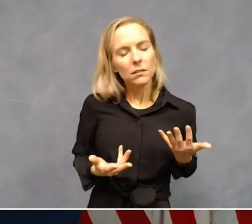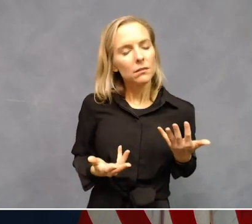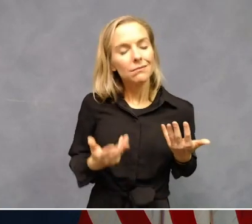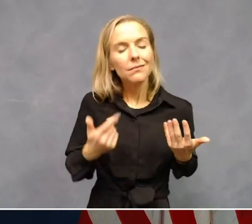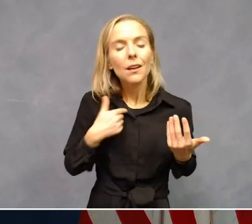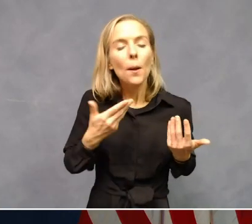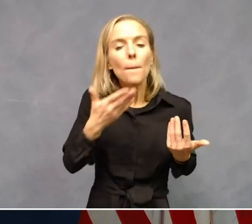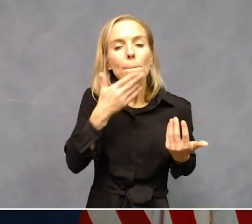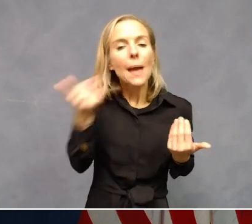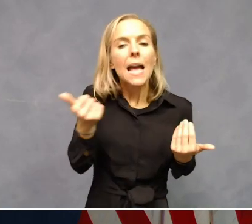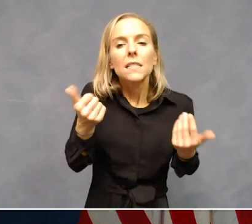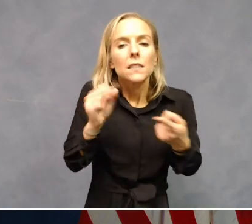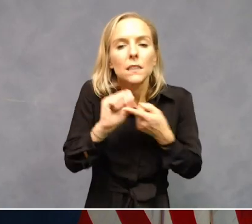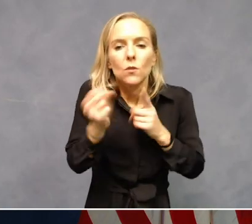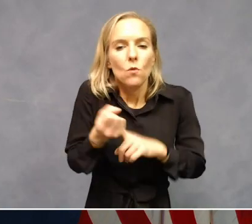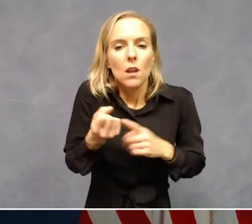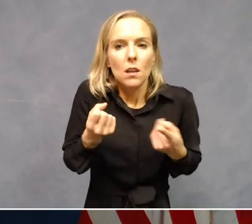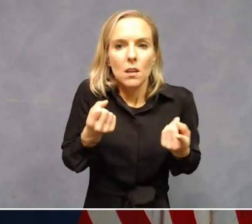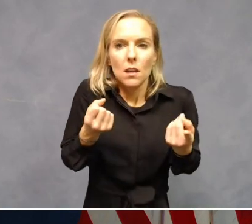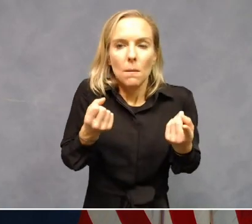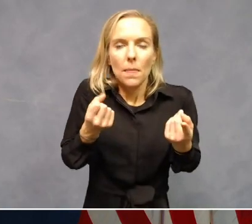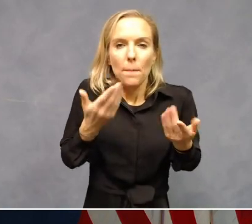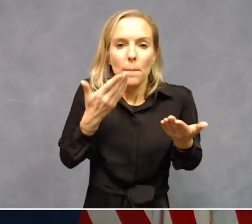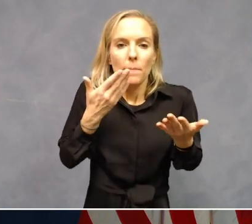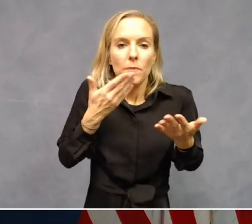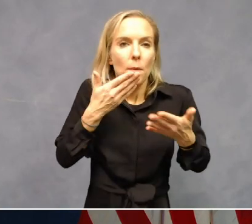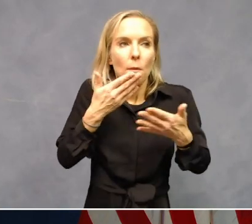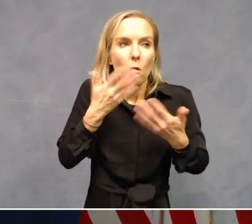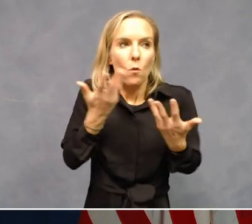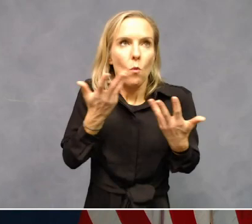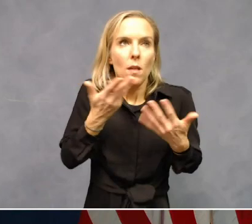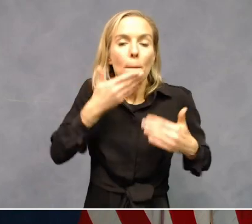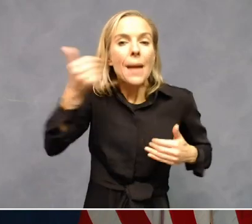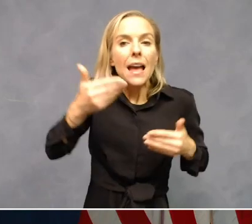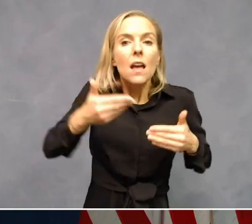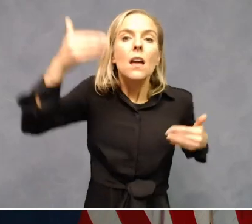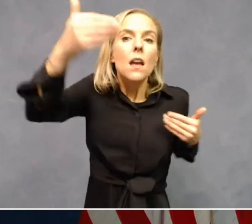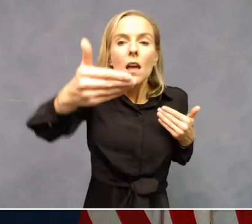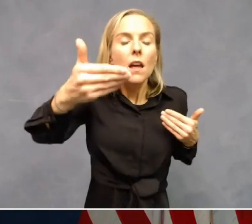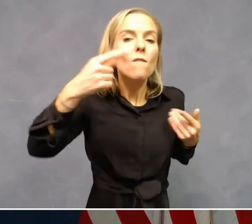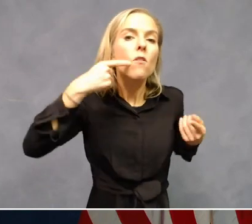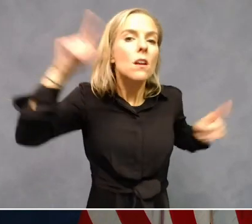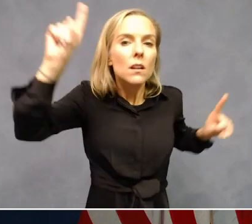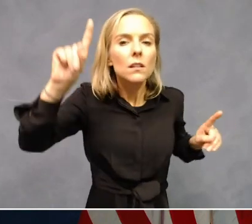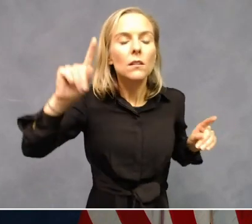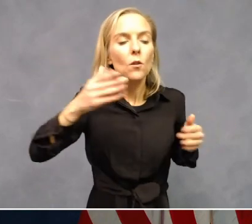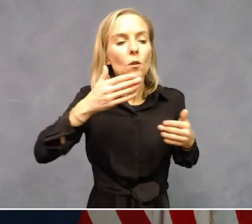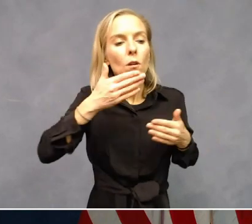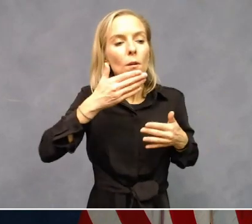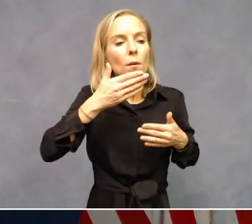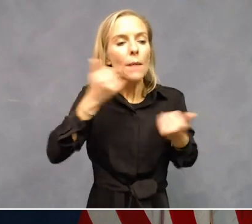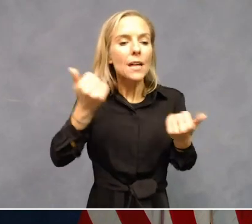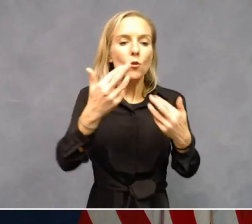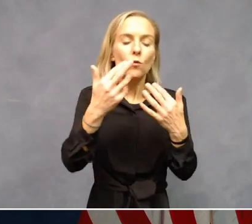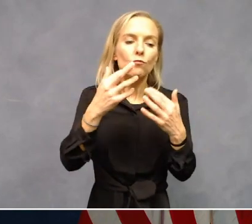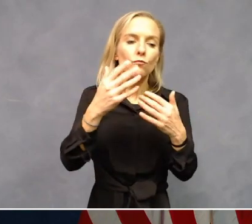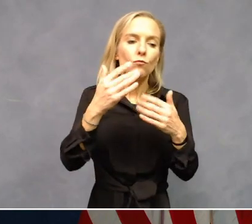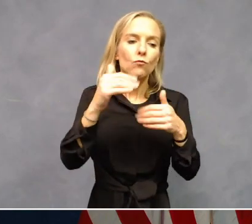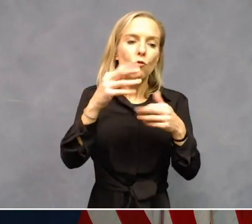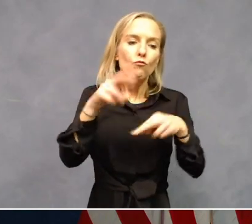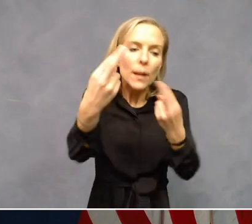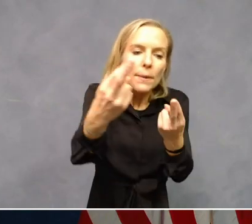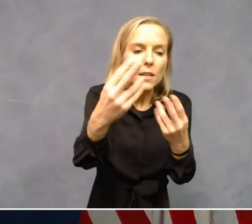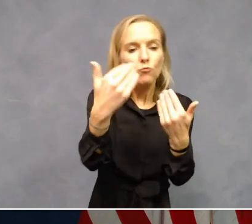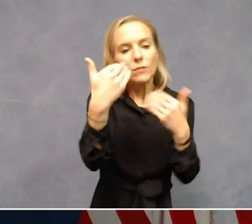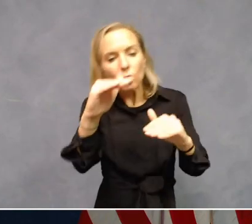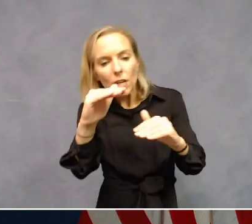here, right? The way the equation works is the best rules, recommendations, restrictions, whatever we want to call them, the best steps in place, times the